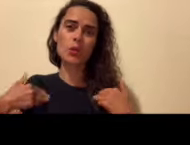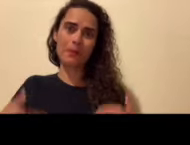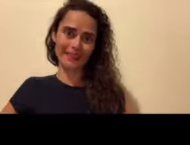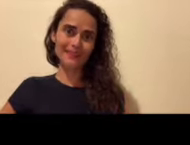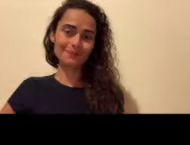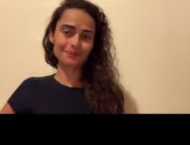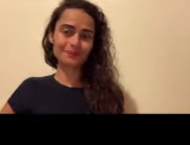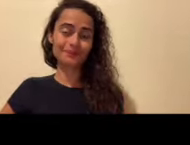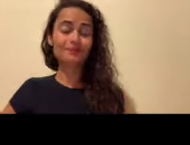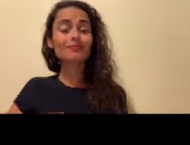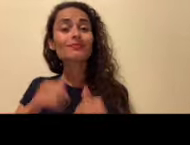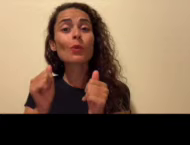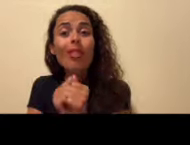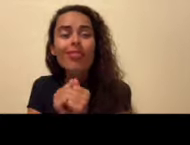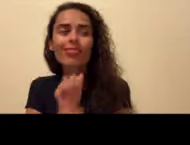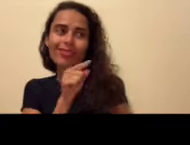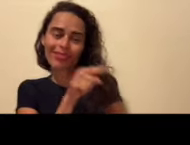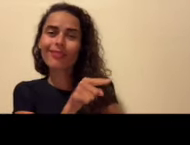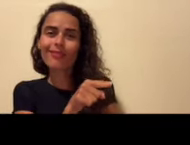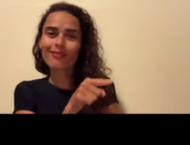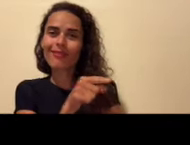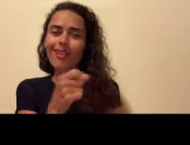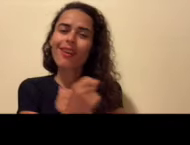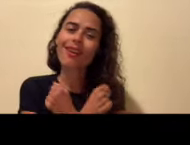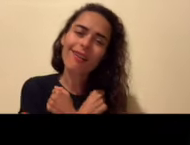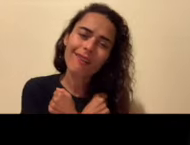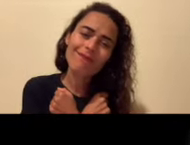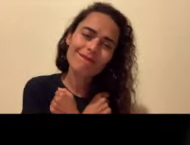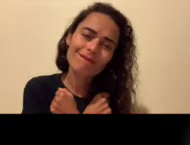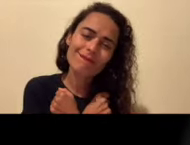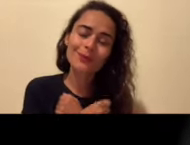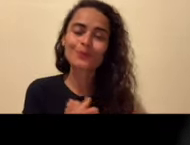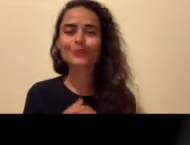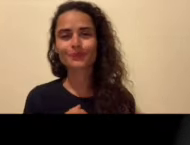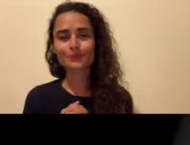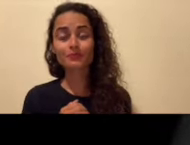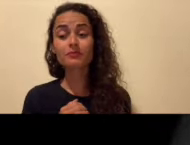a human, and she will be turned into sea foam forever.